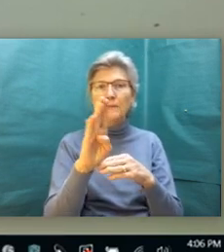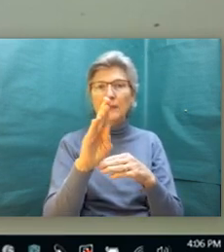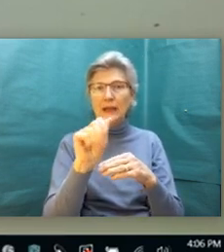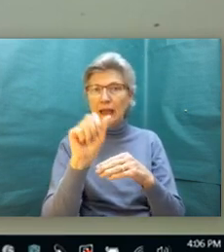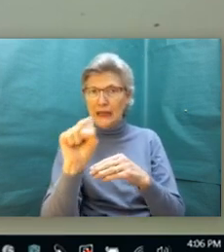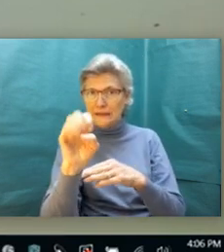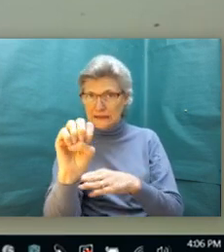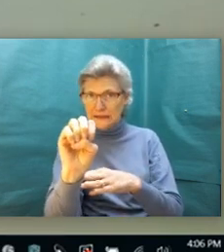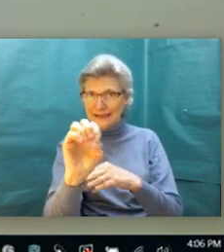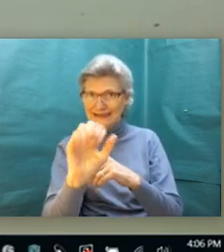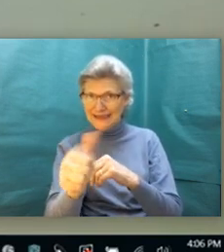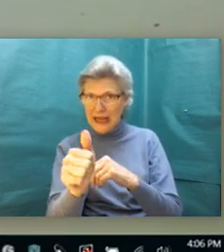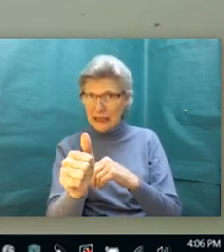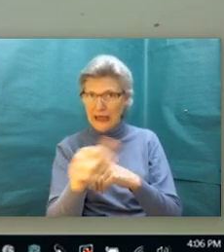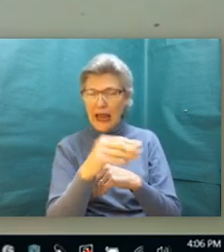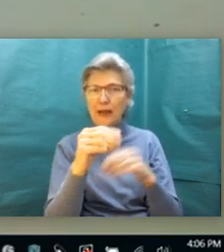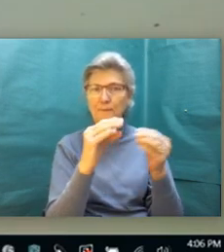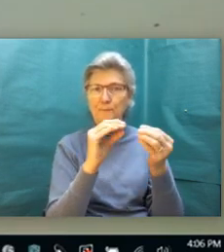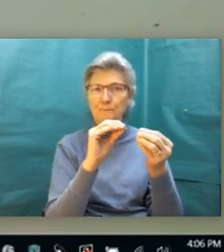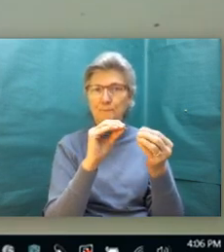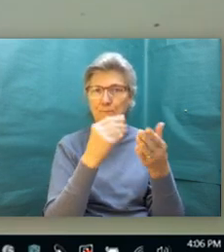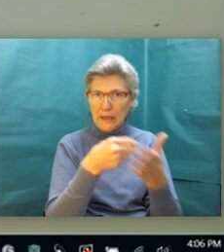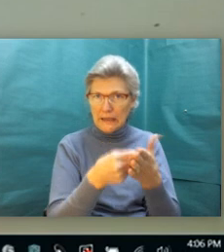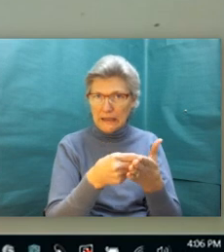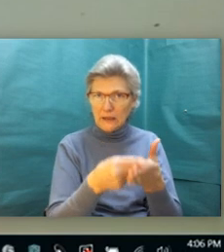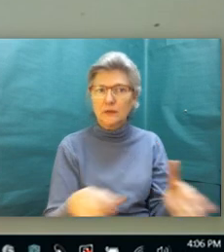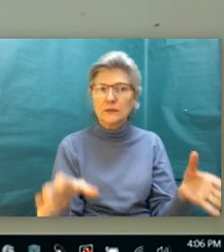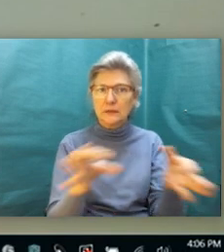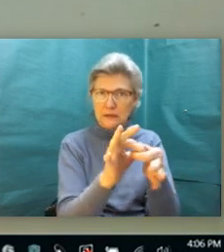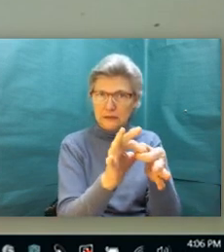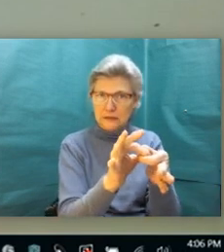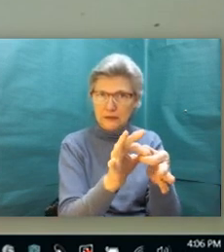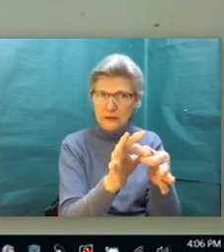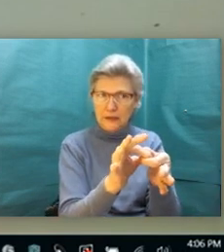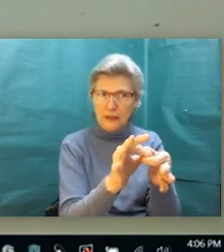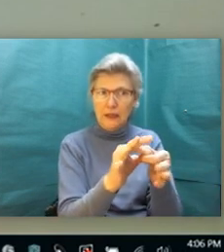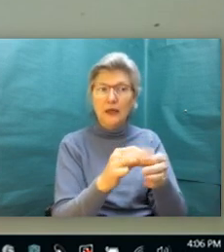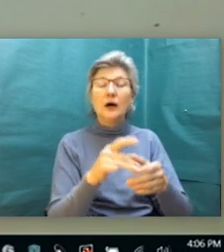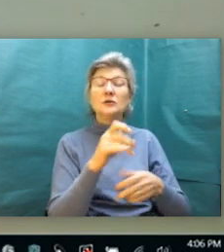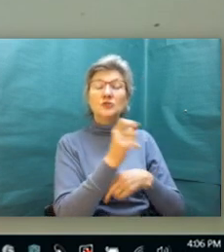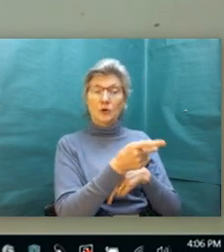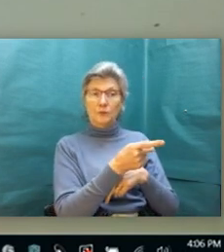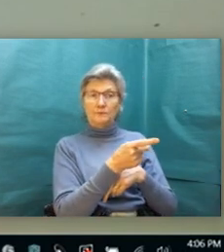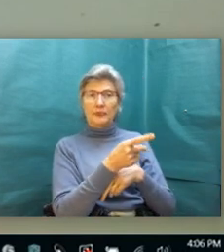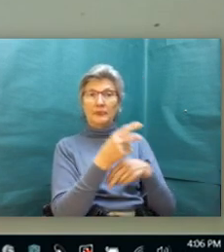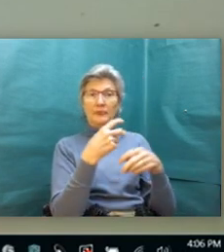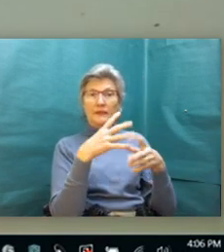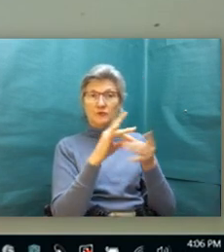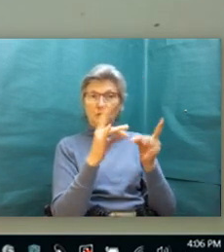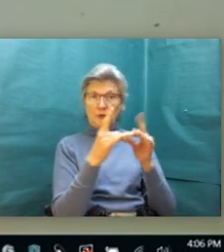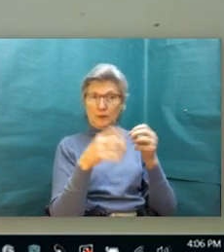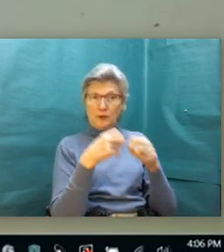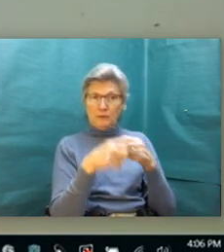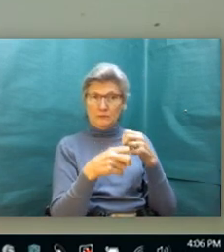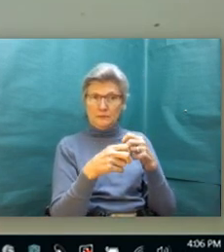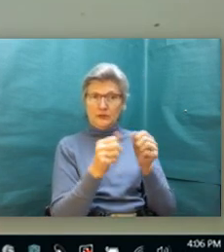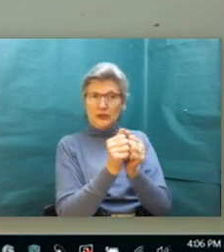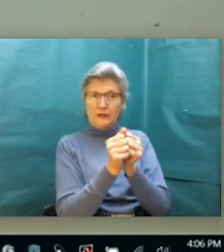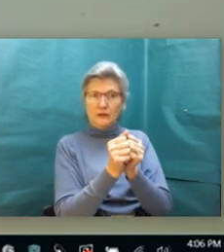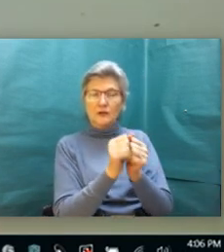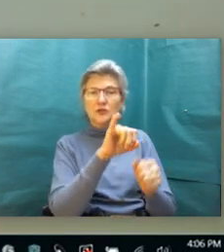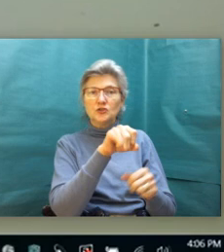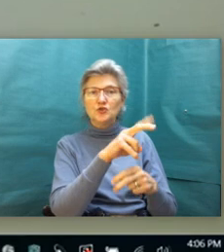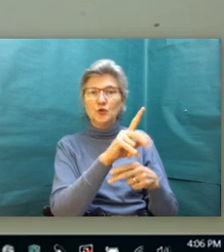connected. So let's do that by jumping into this problem. Together, Julie and Sarah have $1 in